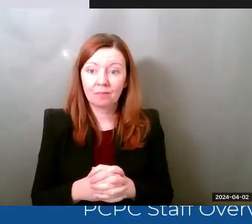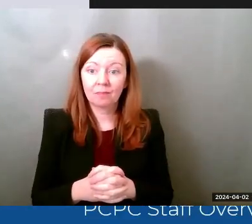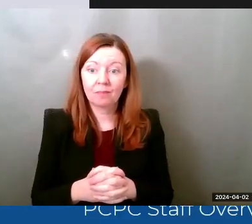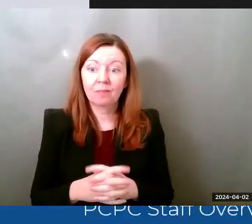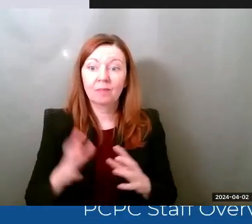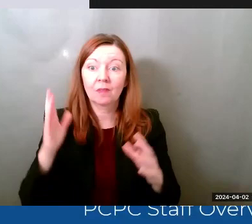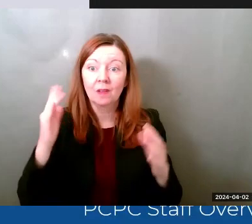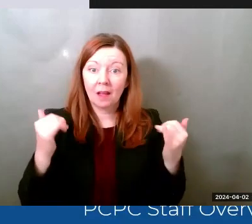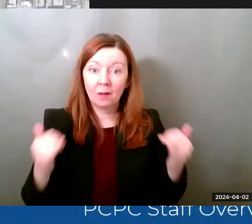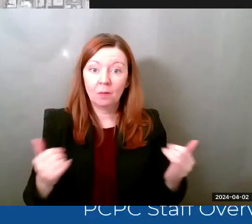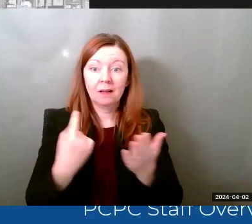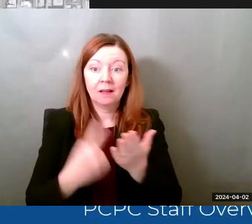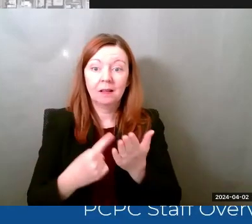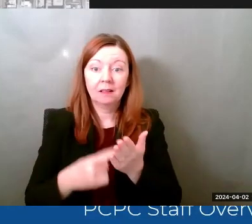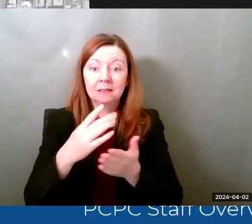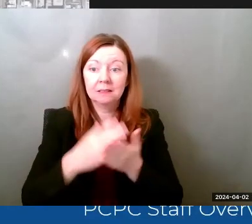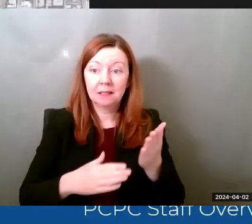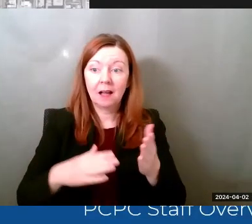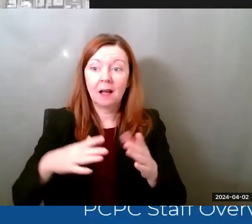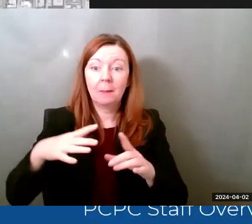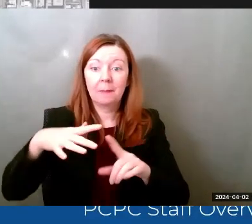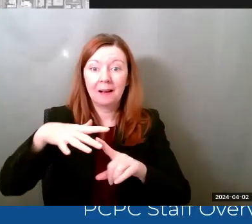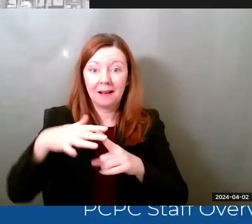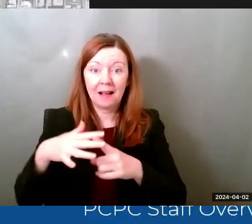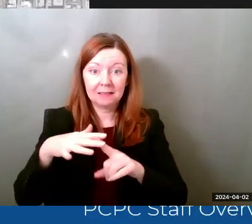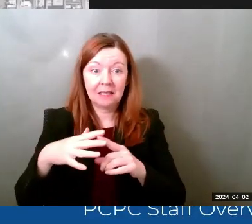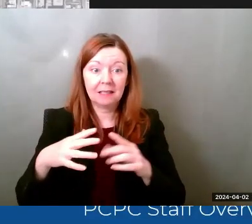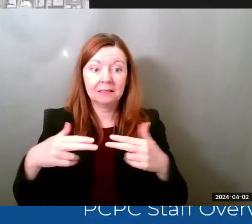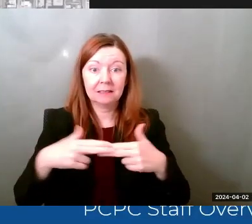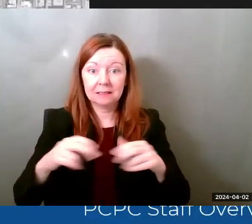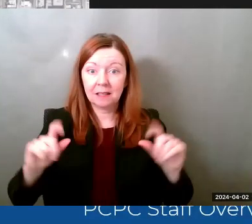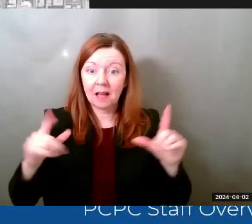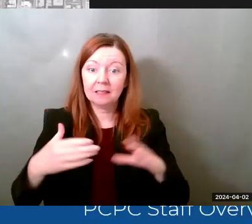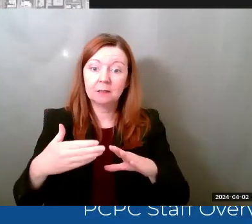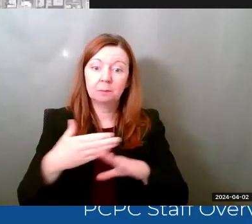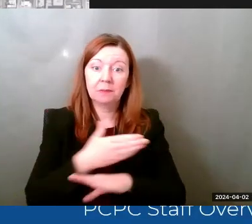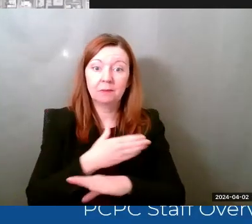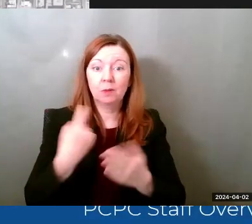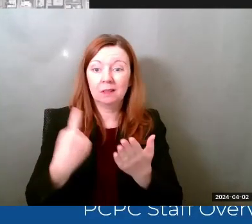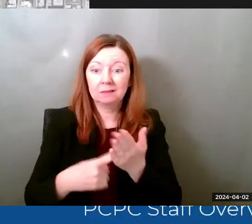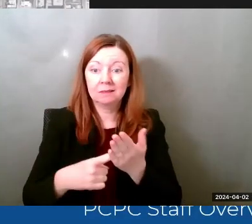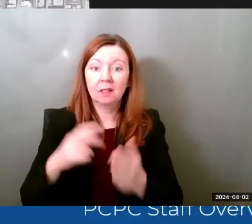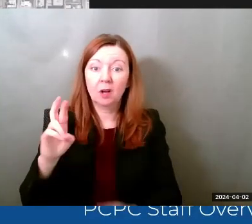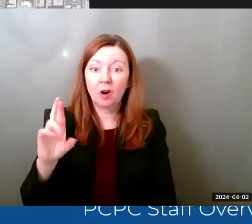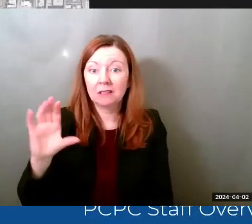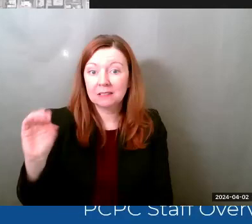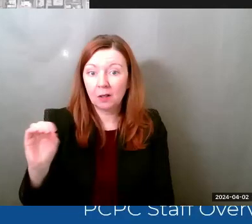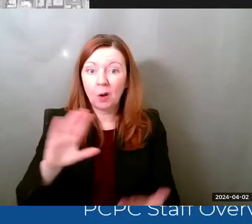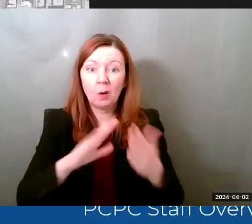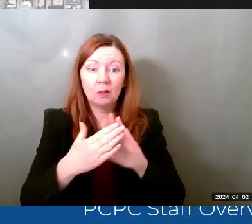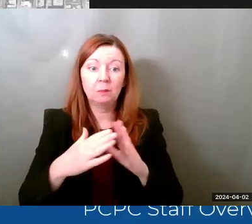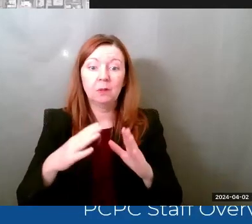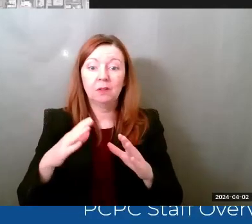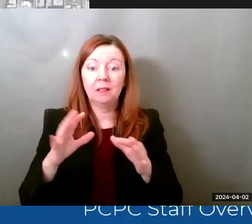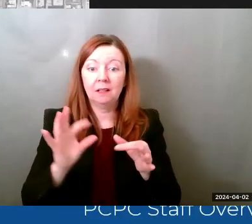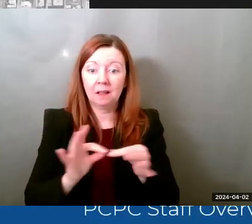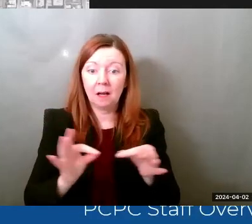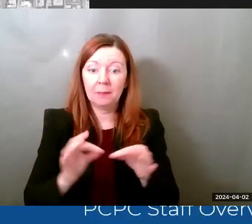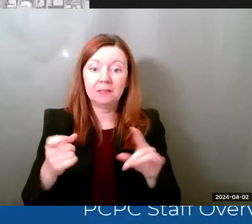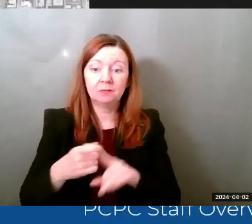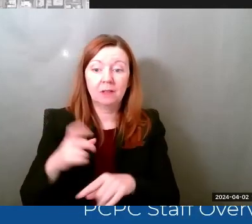I will now go over some site context slide before getting into RCO and committee comments from the December CDR